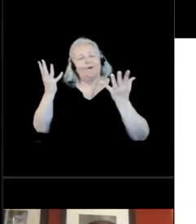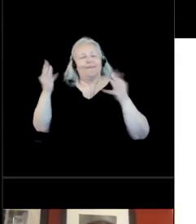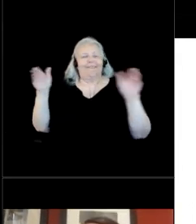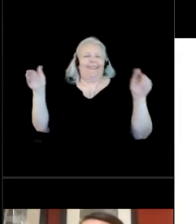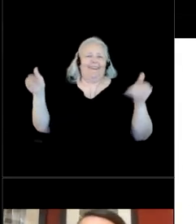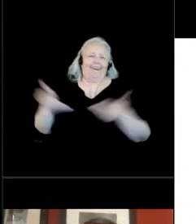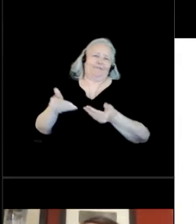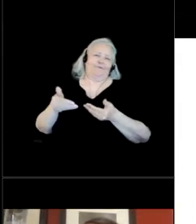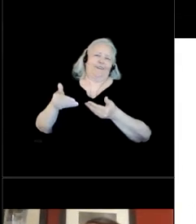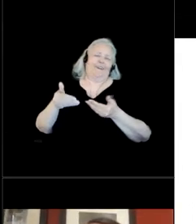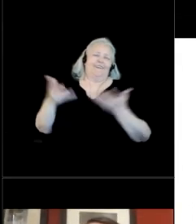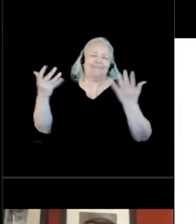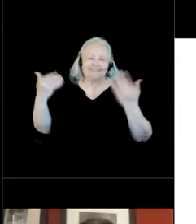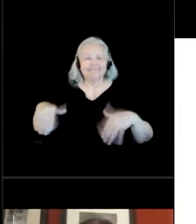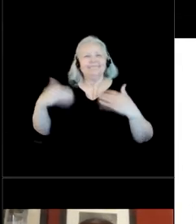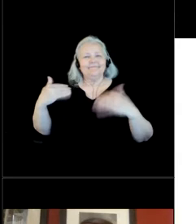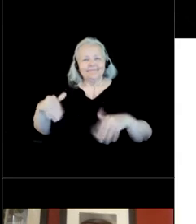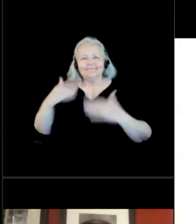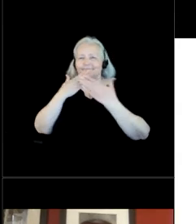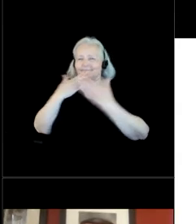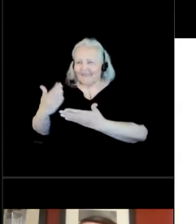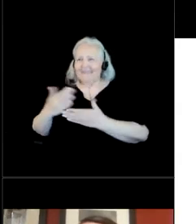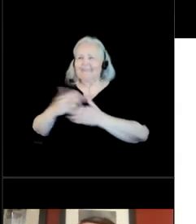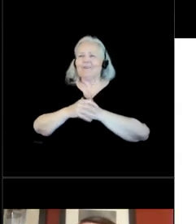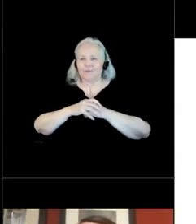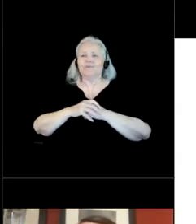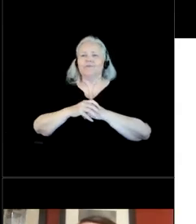introduction. Thank you. And